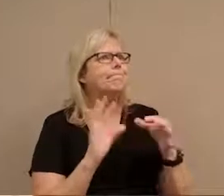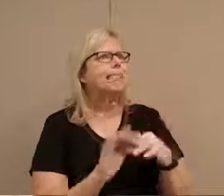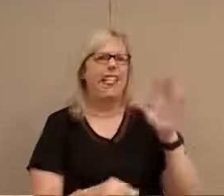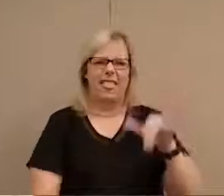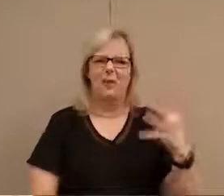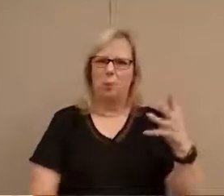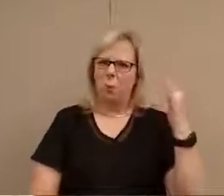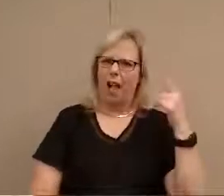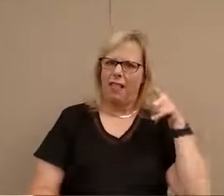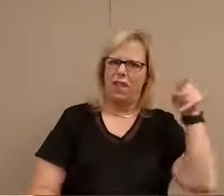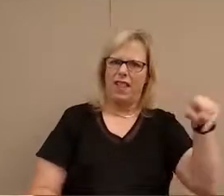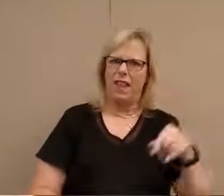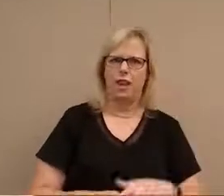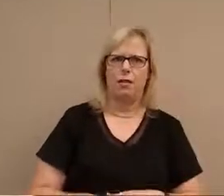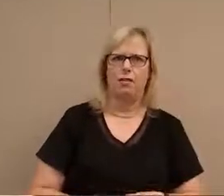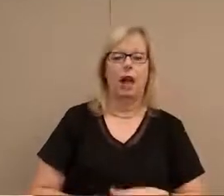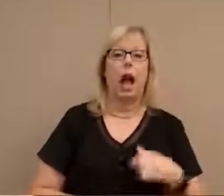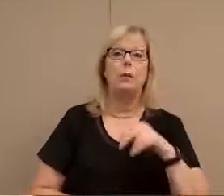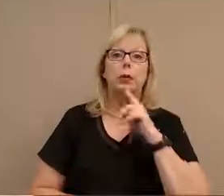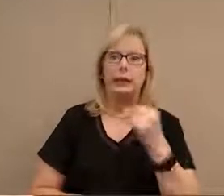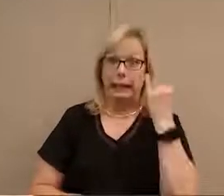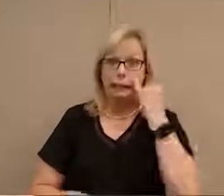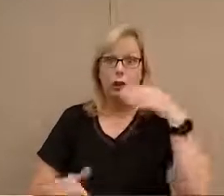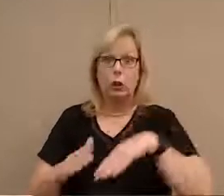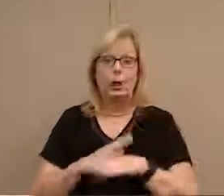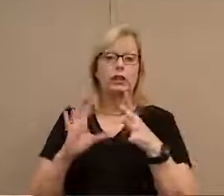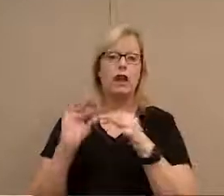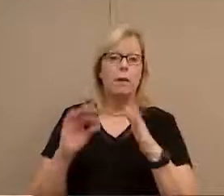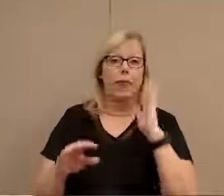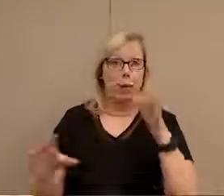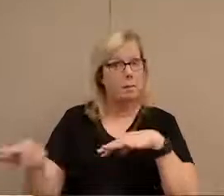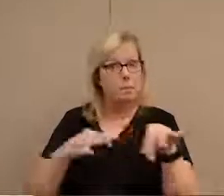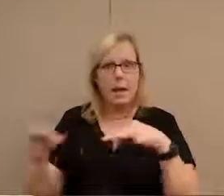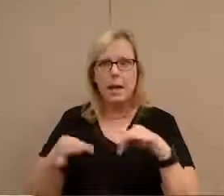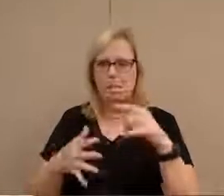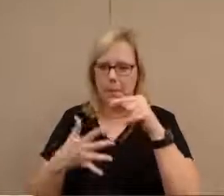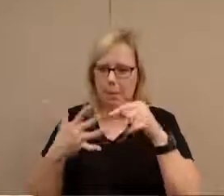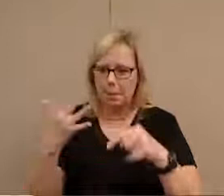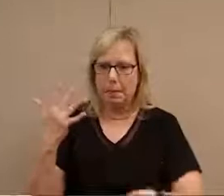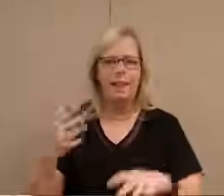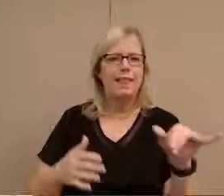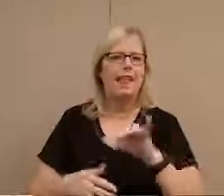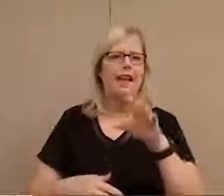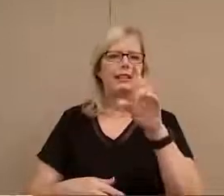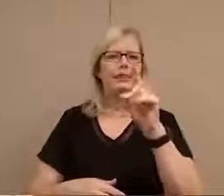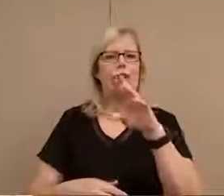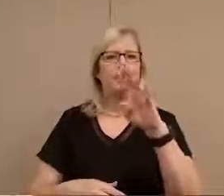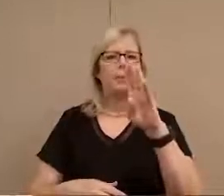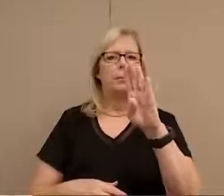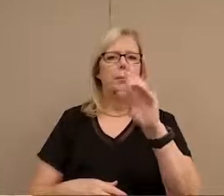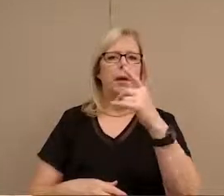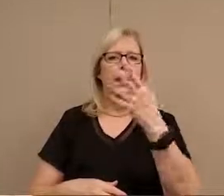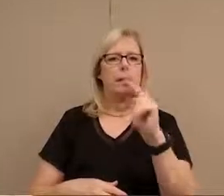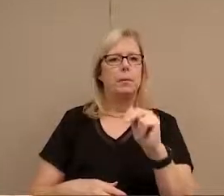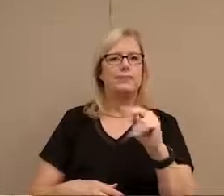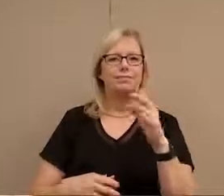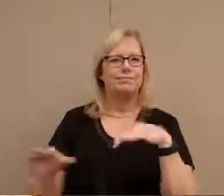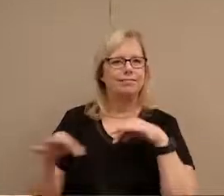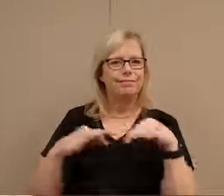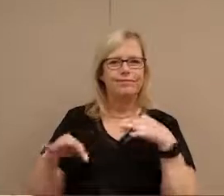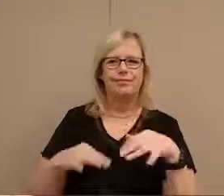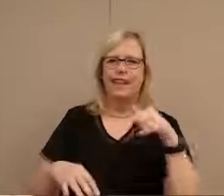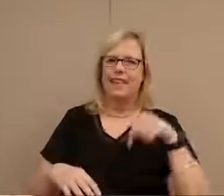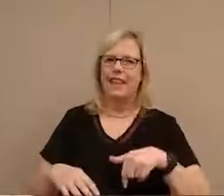what they're there for. I'm sure that if you go and talk to them, they're going to tell you, just as Dr. Bodeman said today,